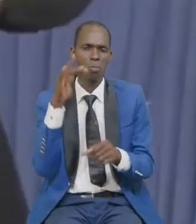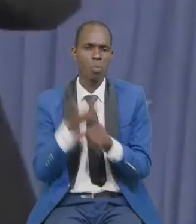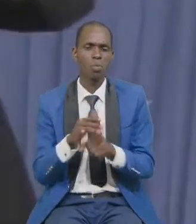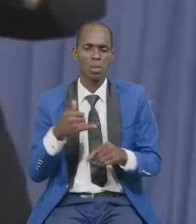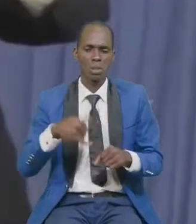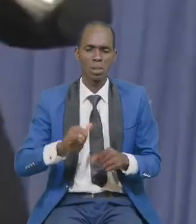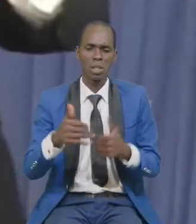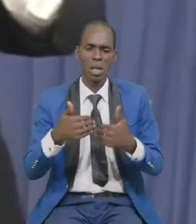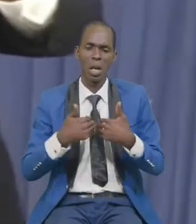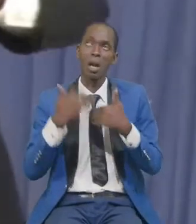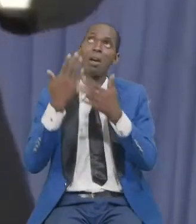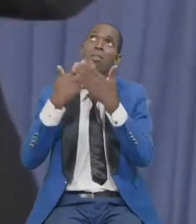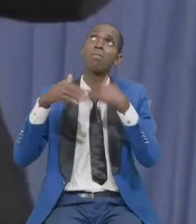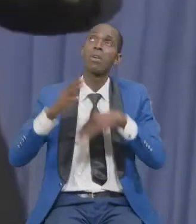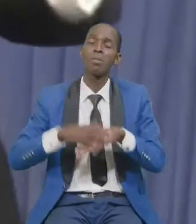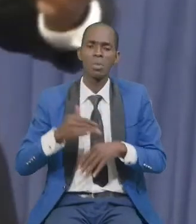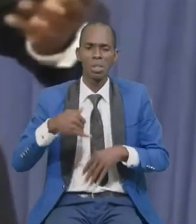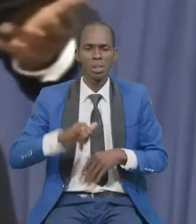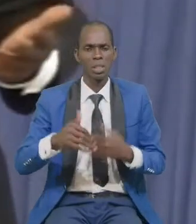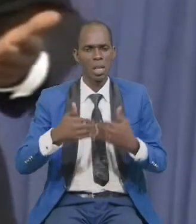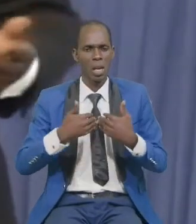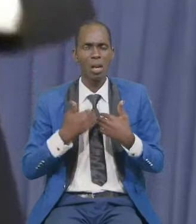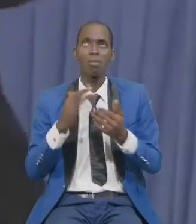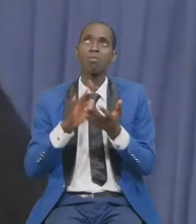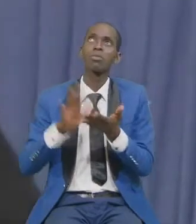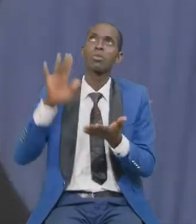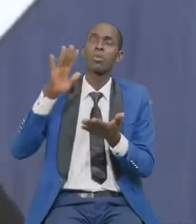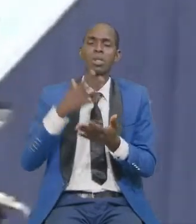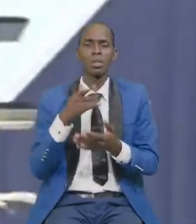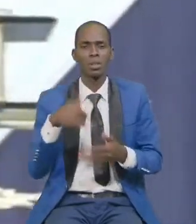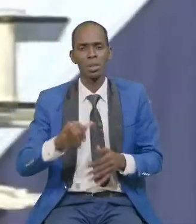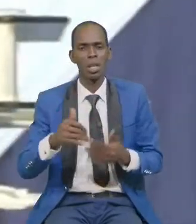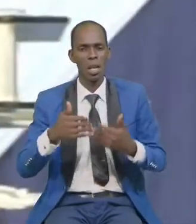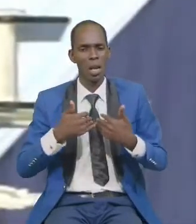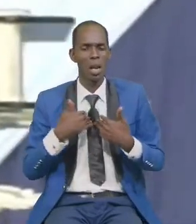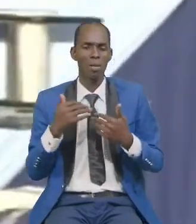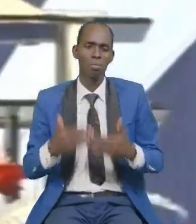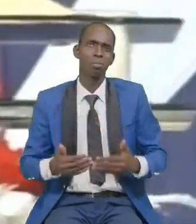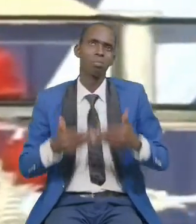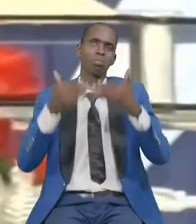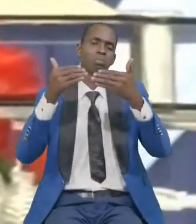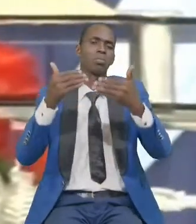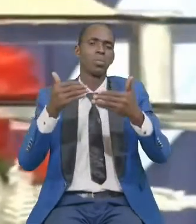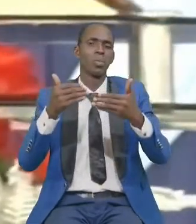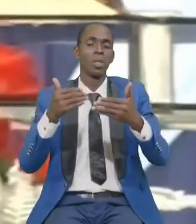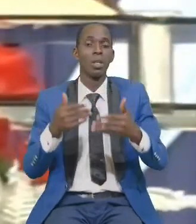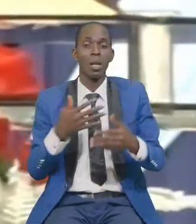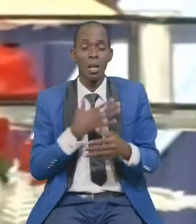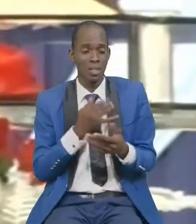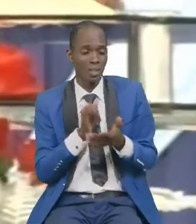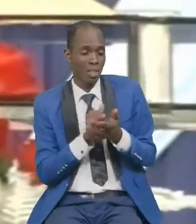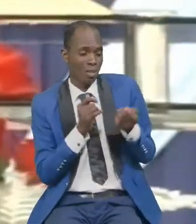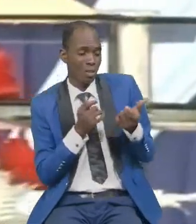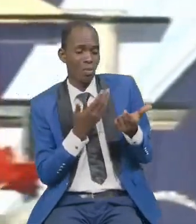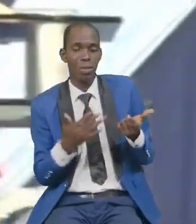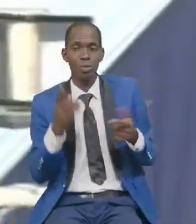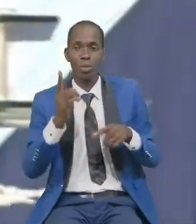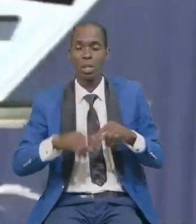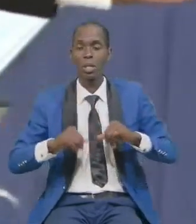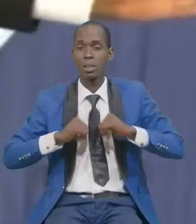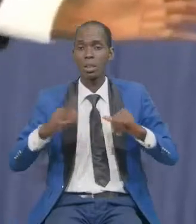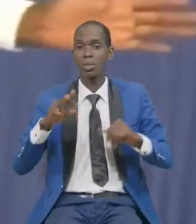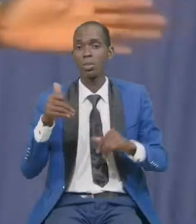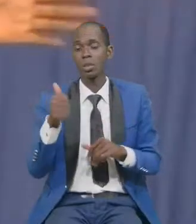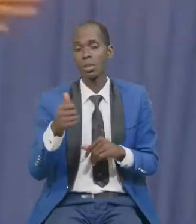heaven. You still have glory. You still have promotion. And that little thing you cannot deny yourself of. And he